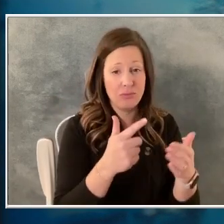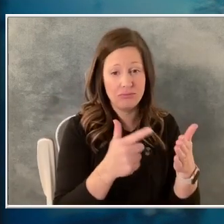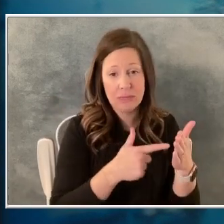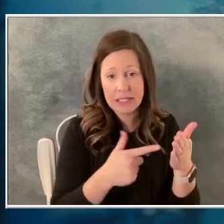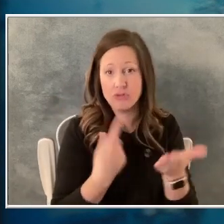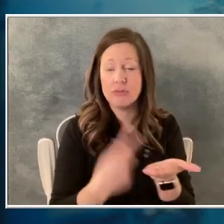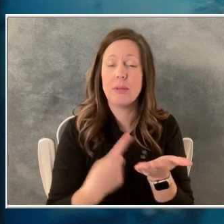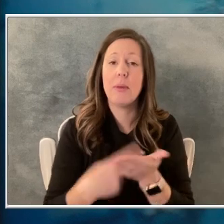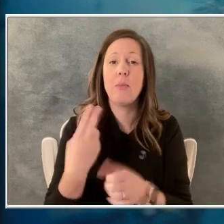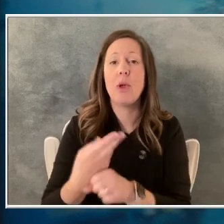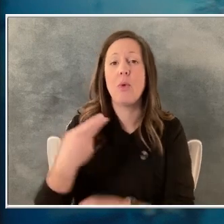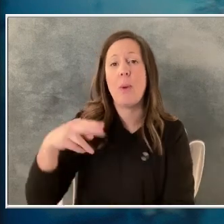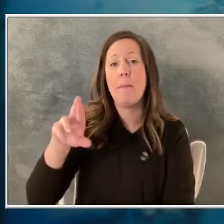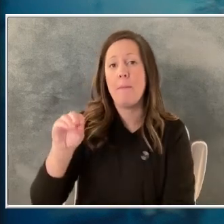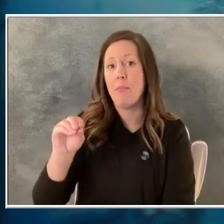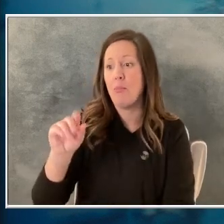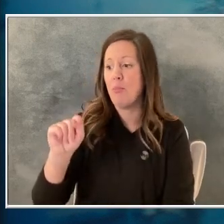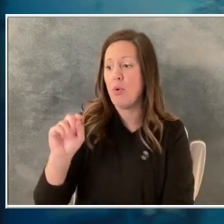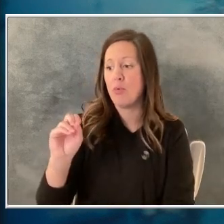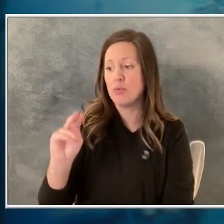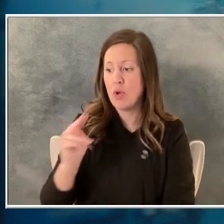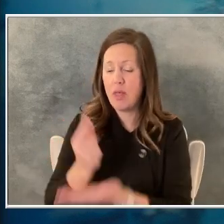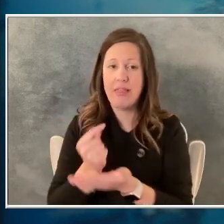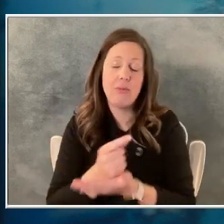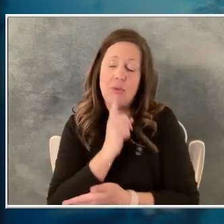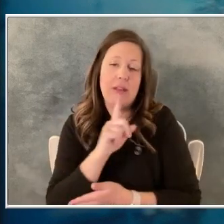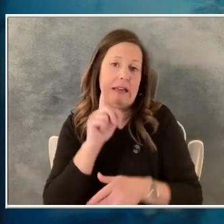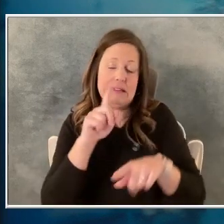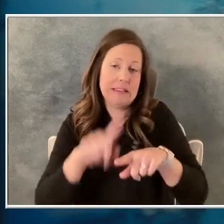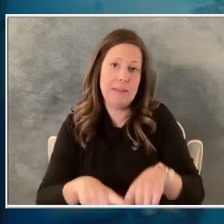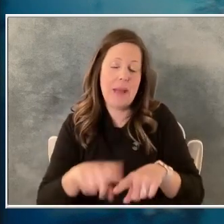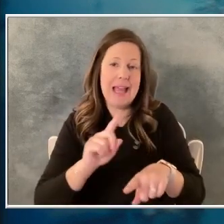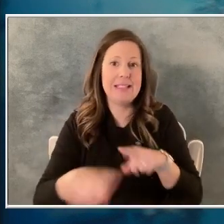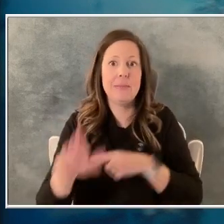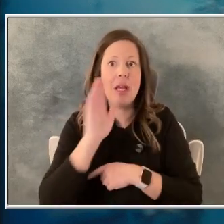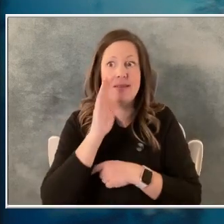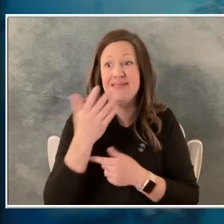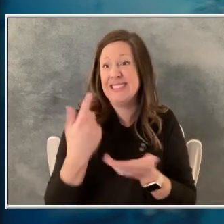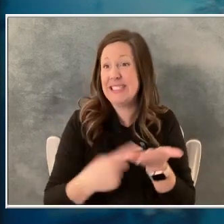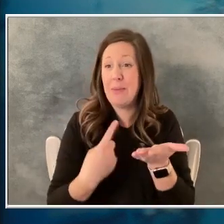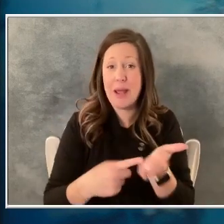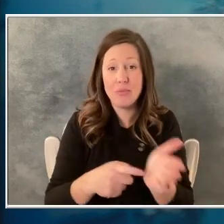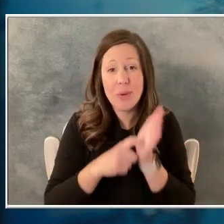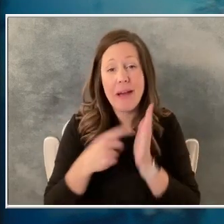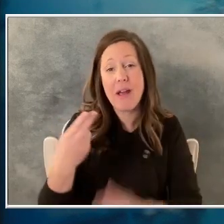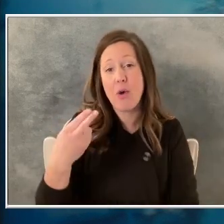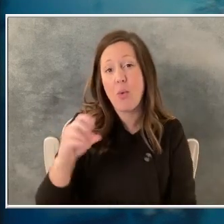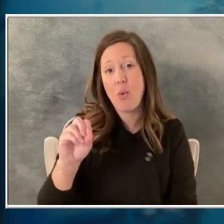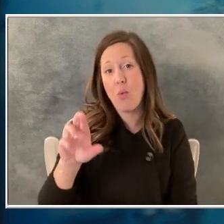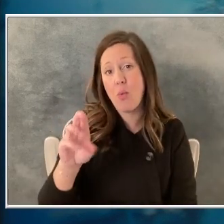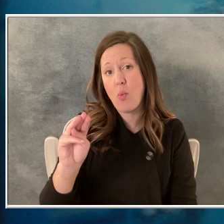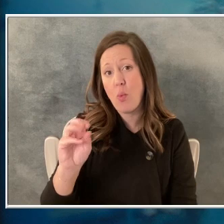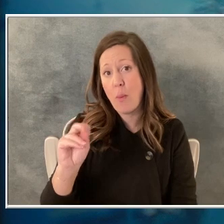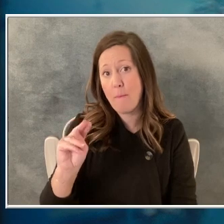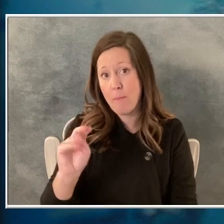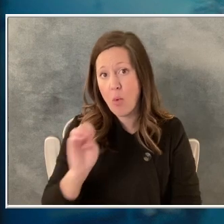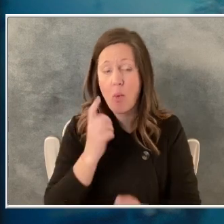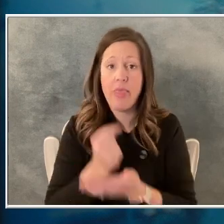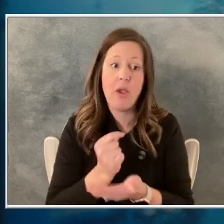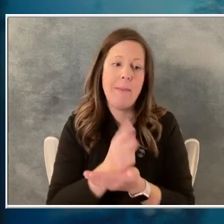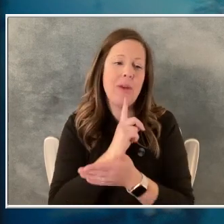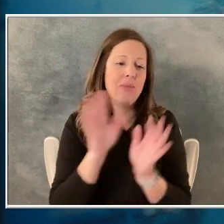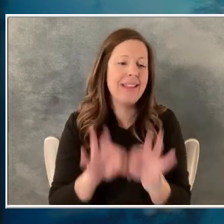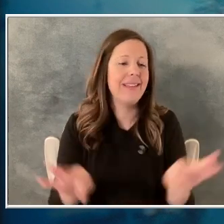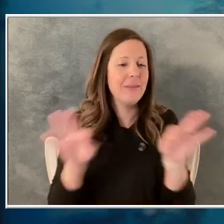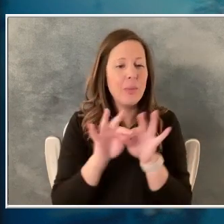we design the treatment specifically to those spots. Sometimes we need hormone therapy. It's really important that at a place like KU Cancer Center,